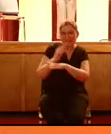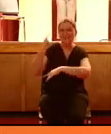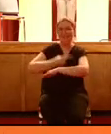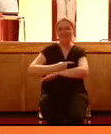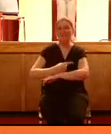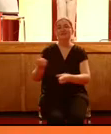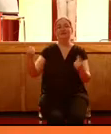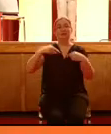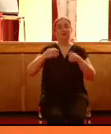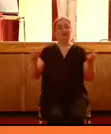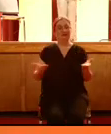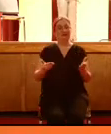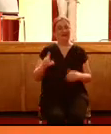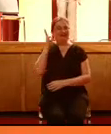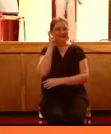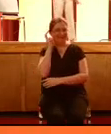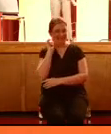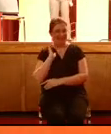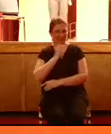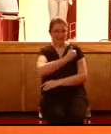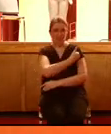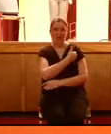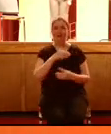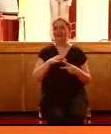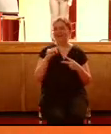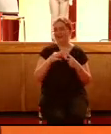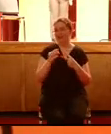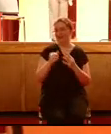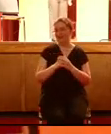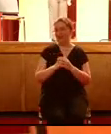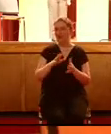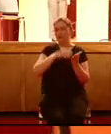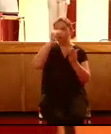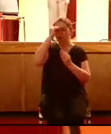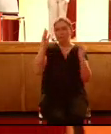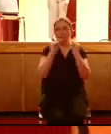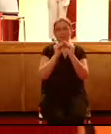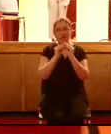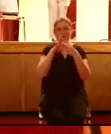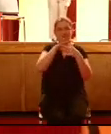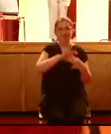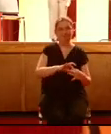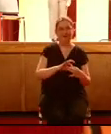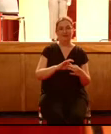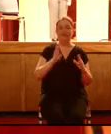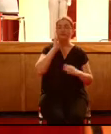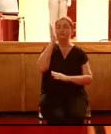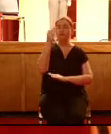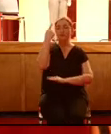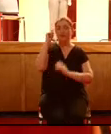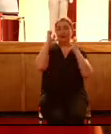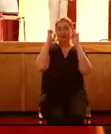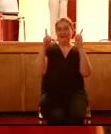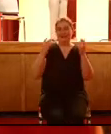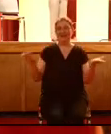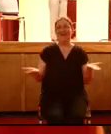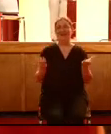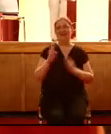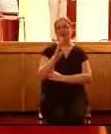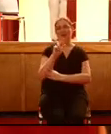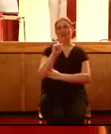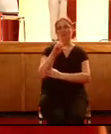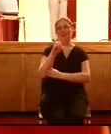to these two candidates and learn more about the future of education in Bradford. Thank you